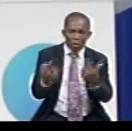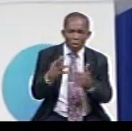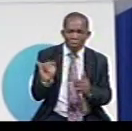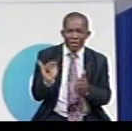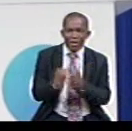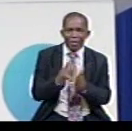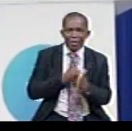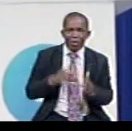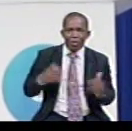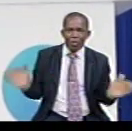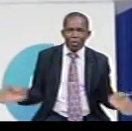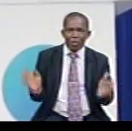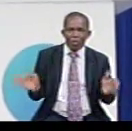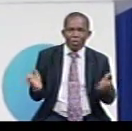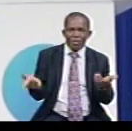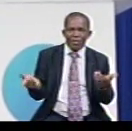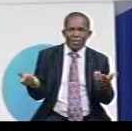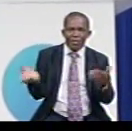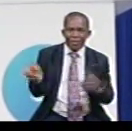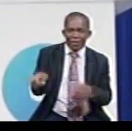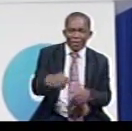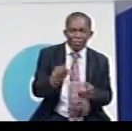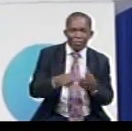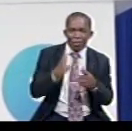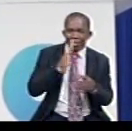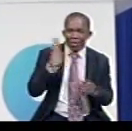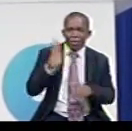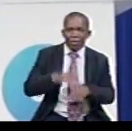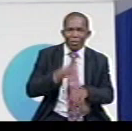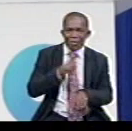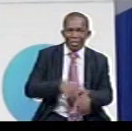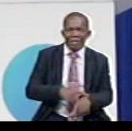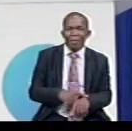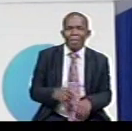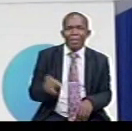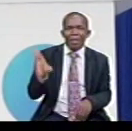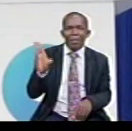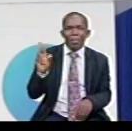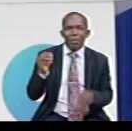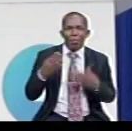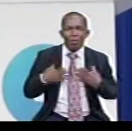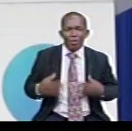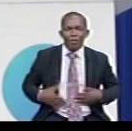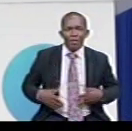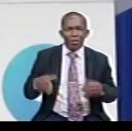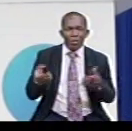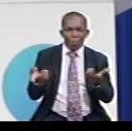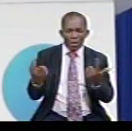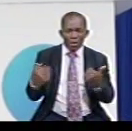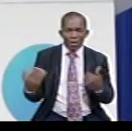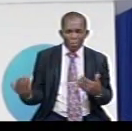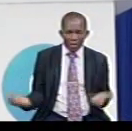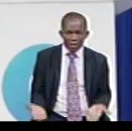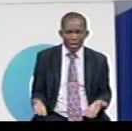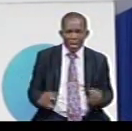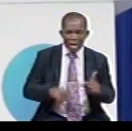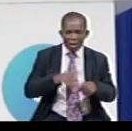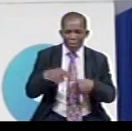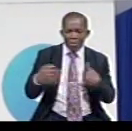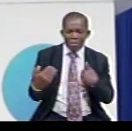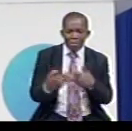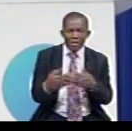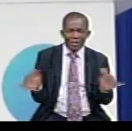Open your mouth and pray that no one will come and live here the same way he or she came.